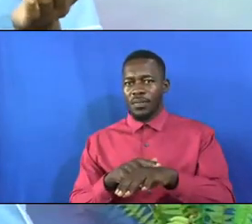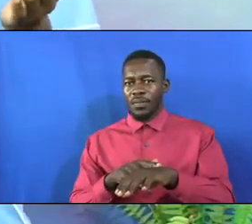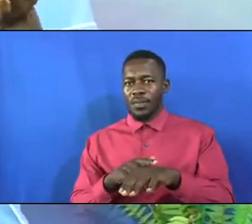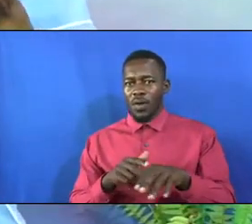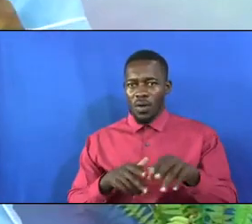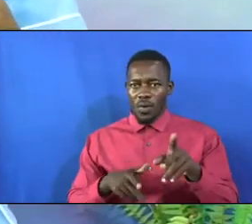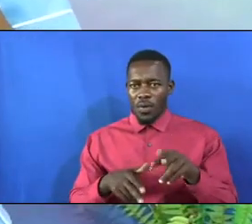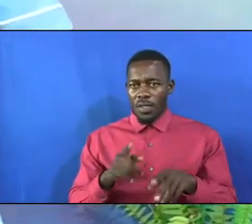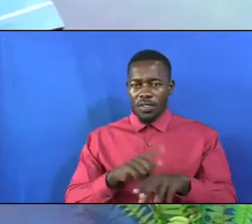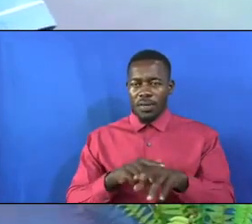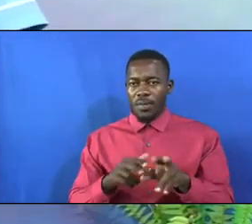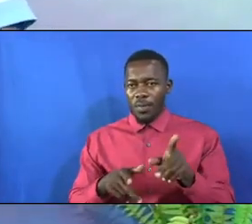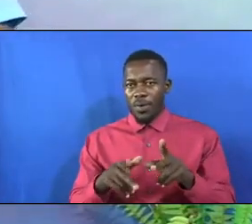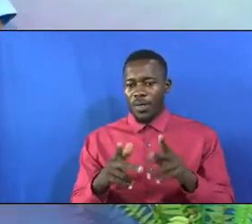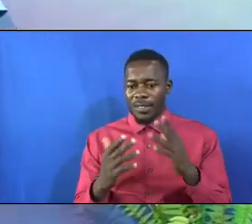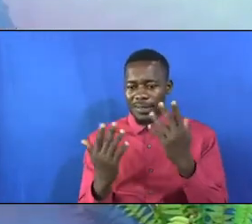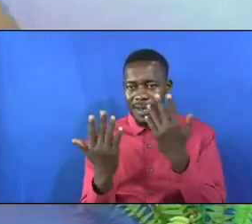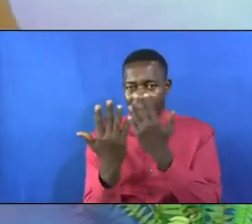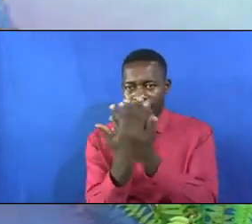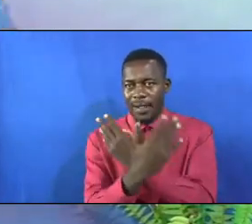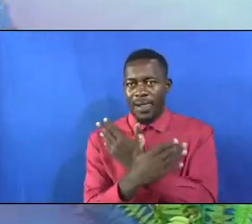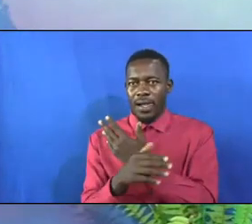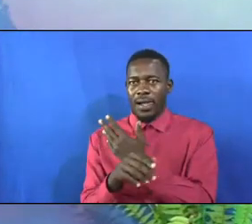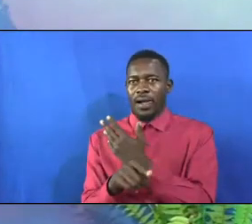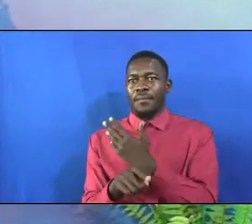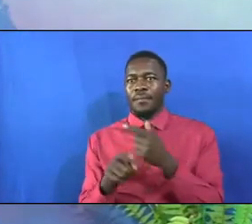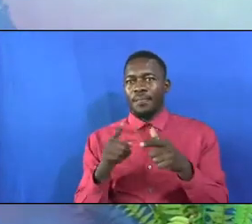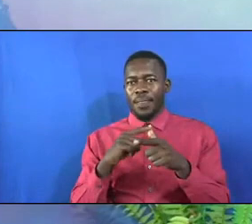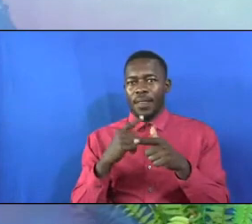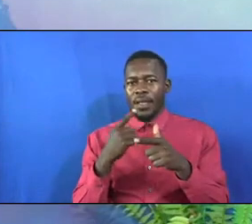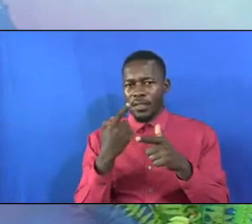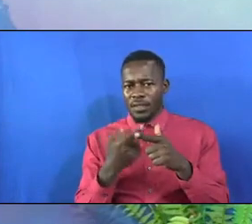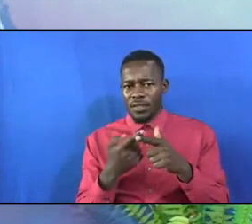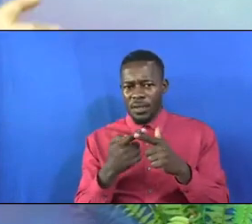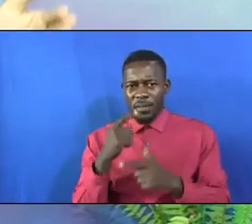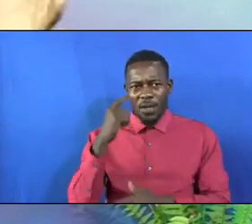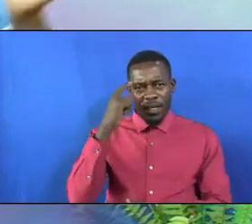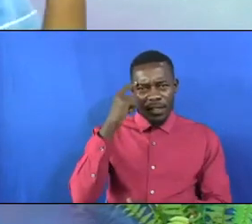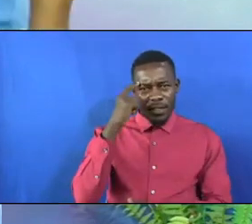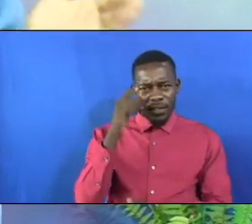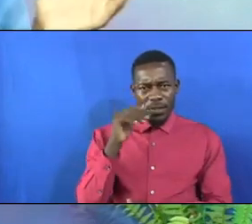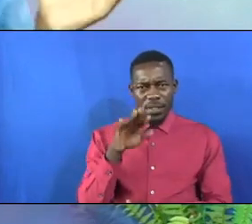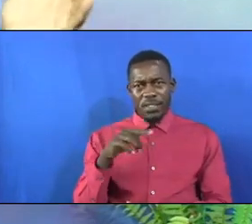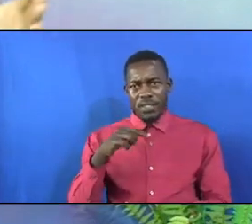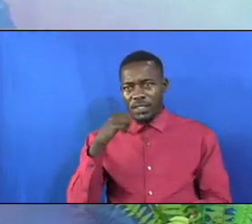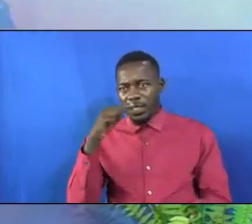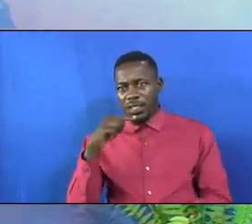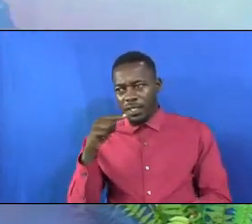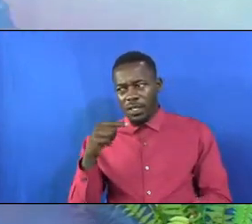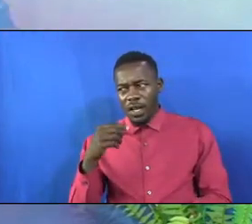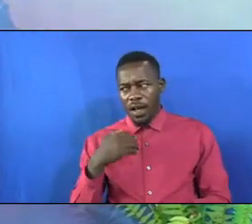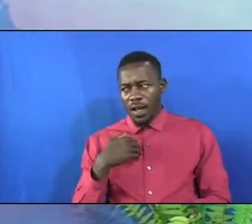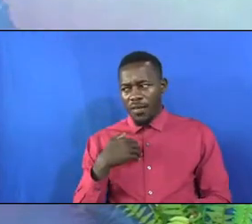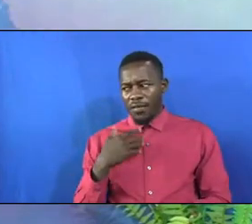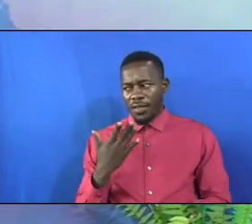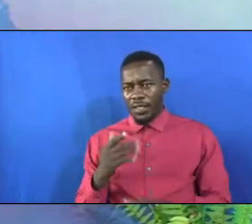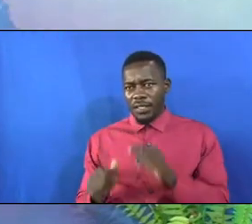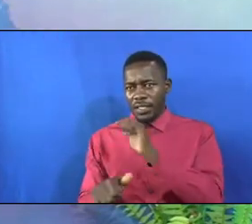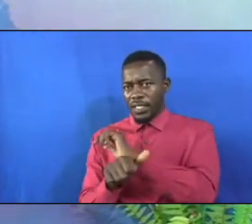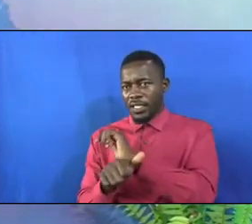darkness and your seventh sense tells you there is something that you can't see, what do